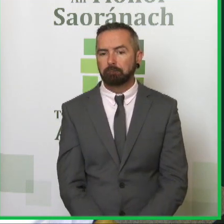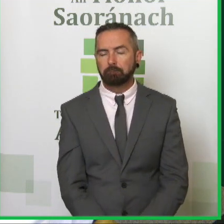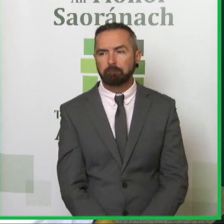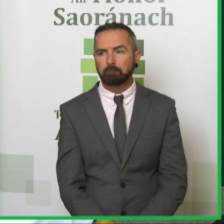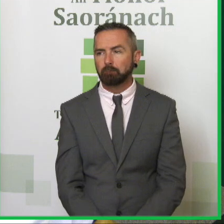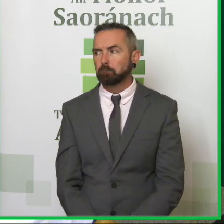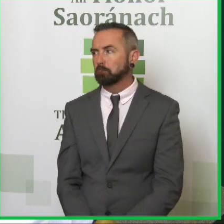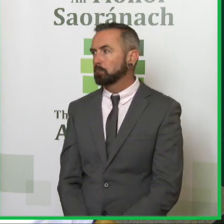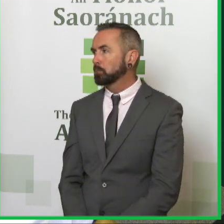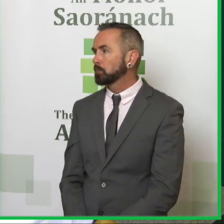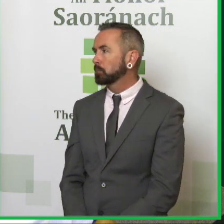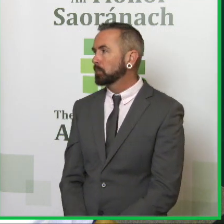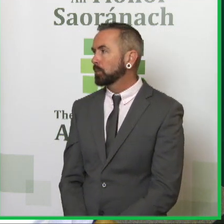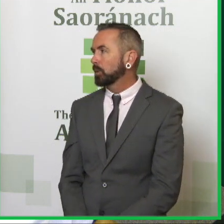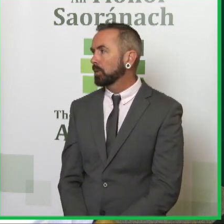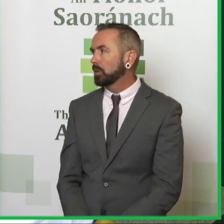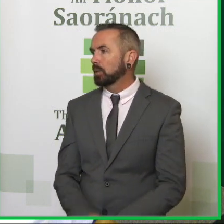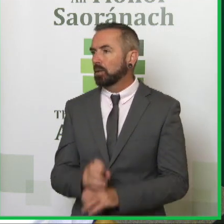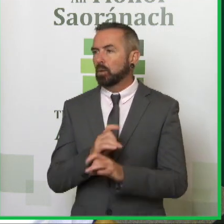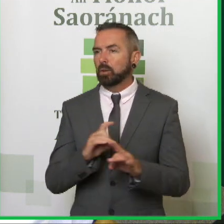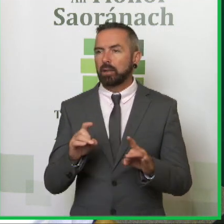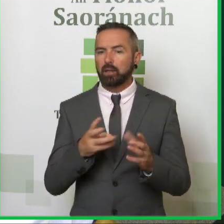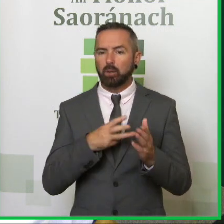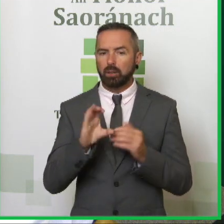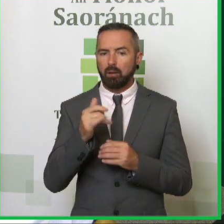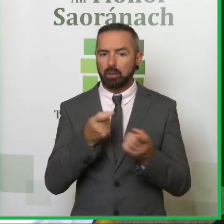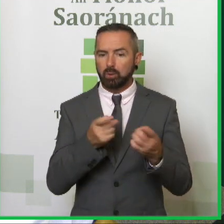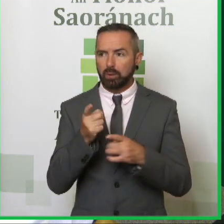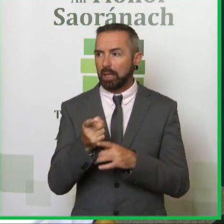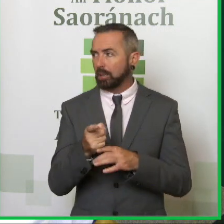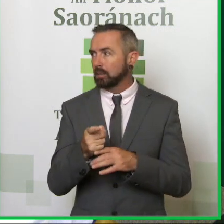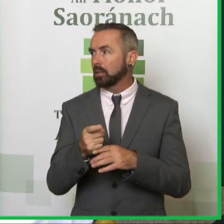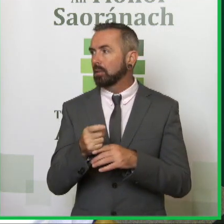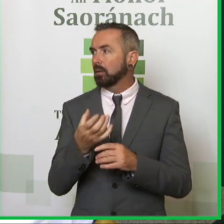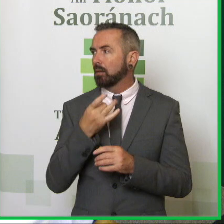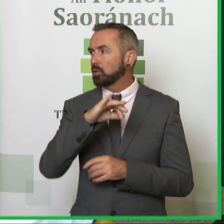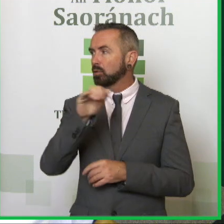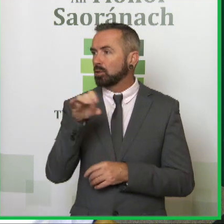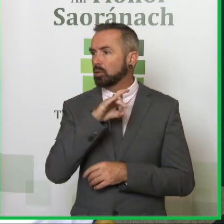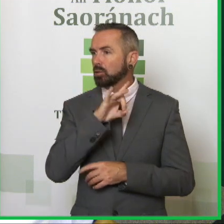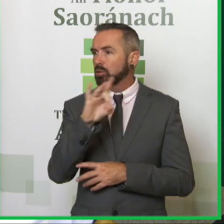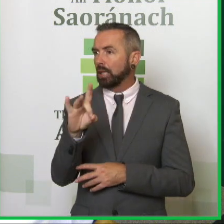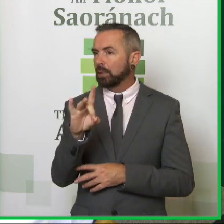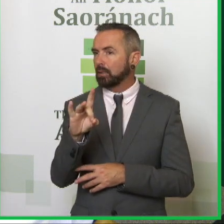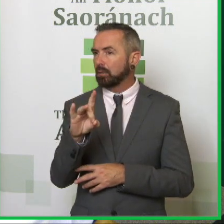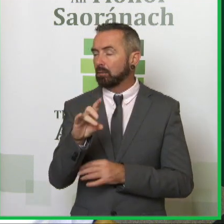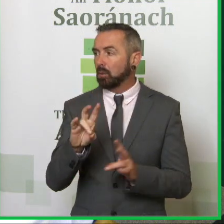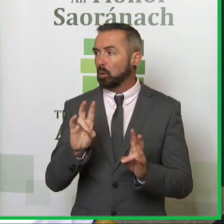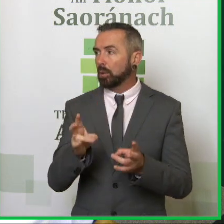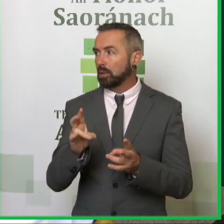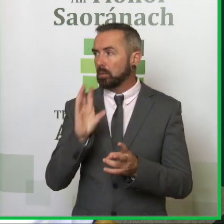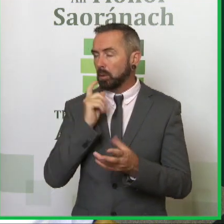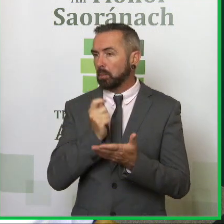Okay, well, Carl is just trying to do that. Jack, I'm going to move to this one fairly quickly because we're